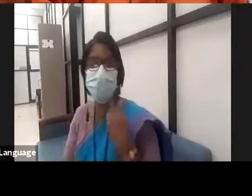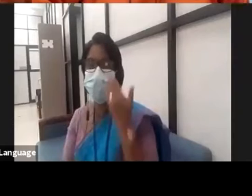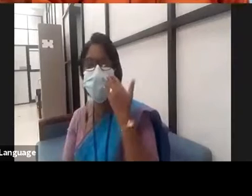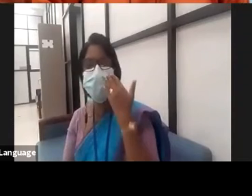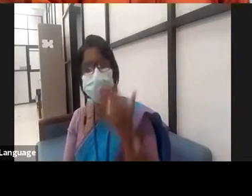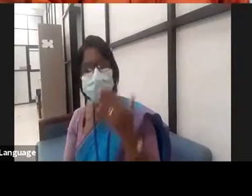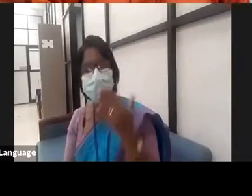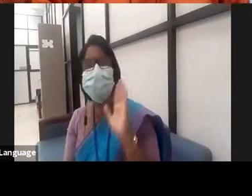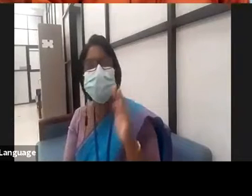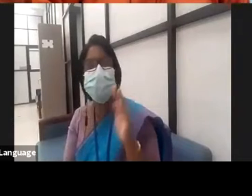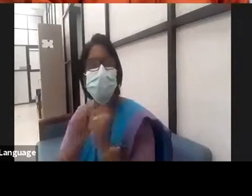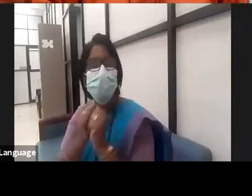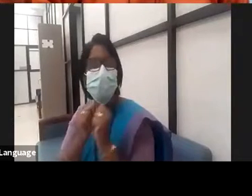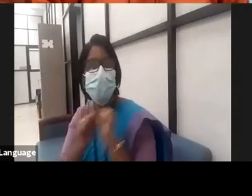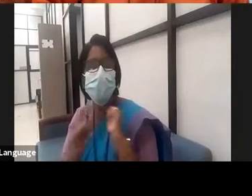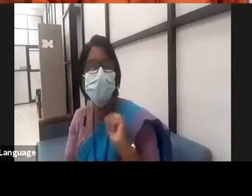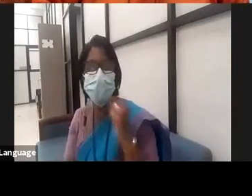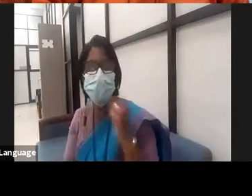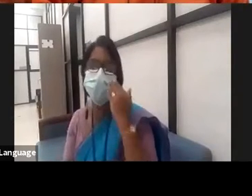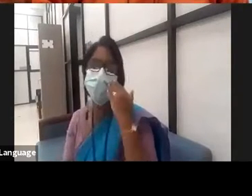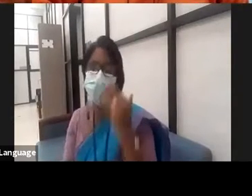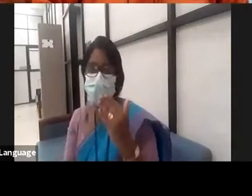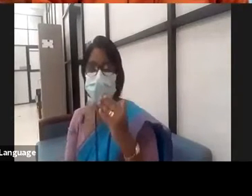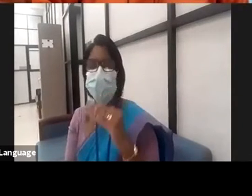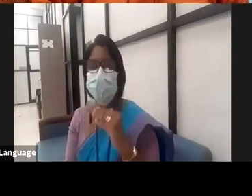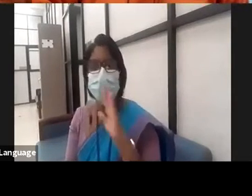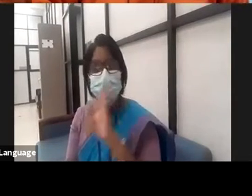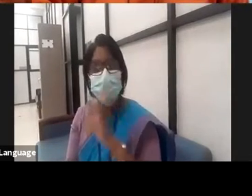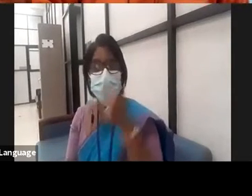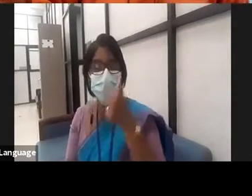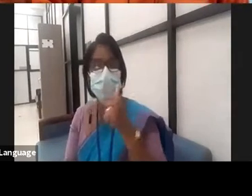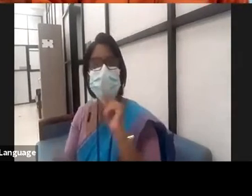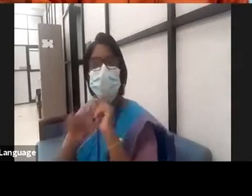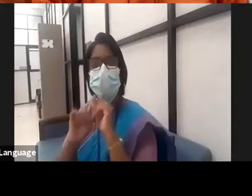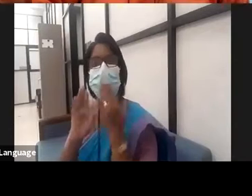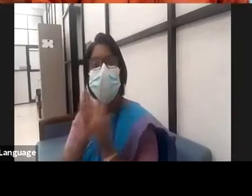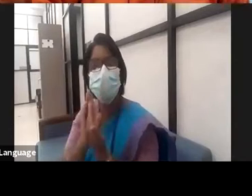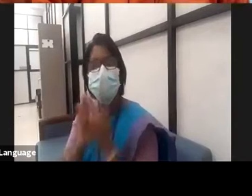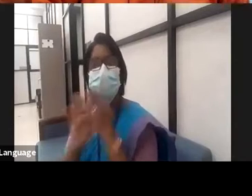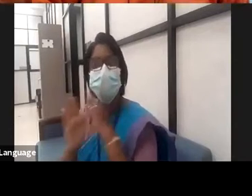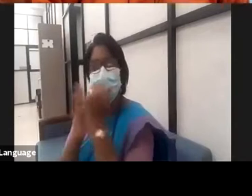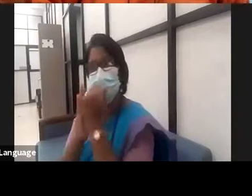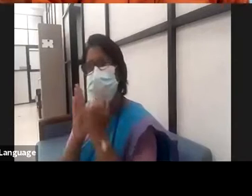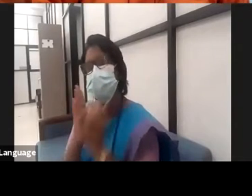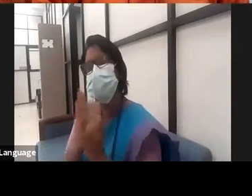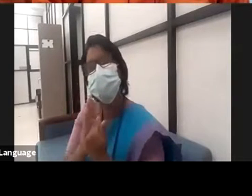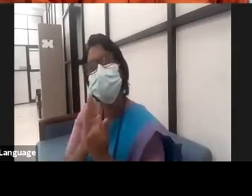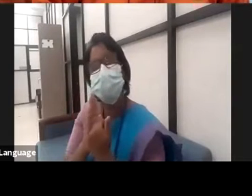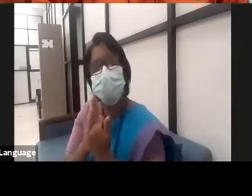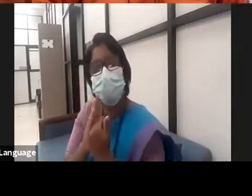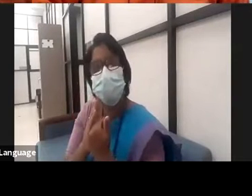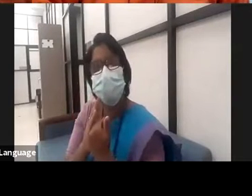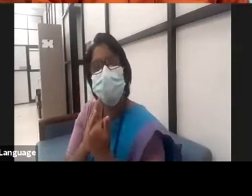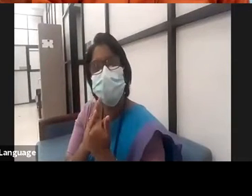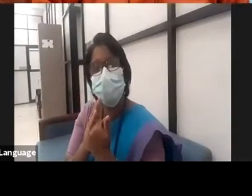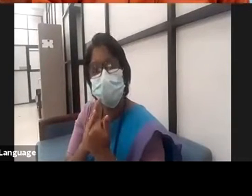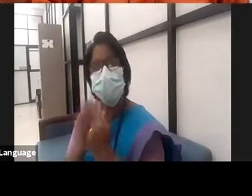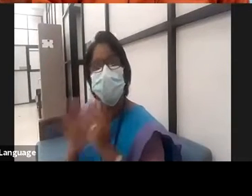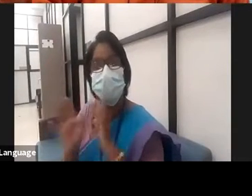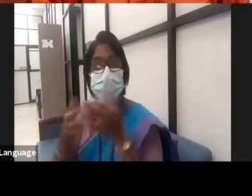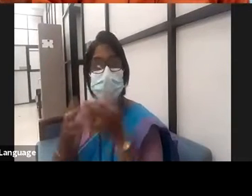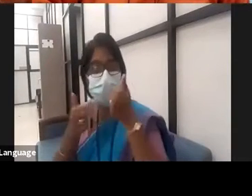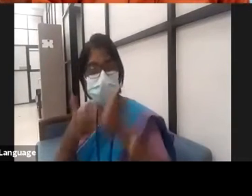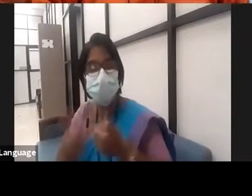However, the good news is that these ministries, headed by some dynamic young ministers,